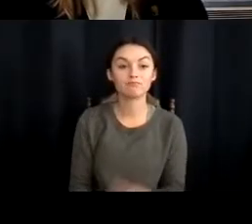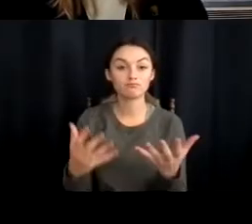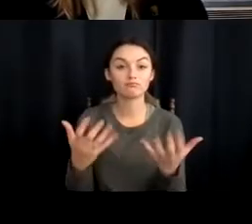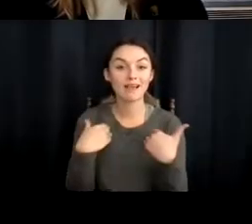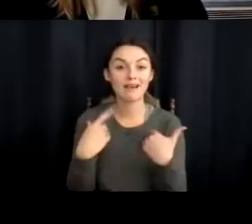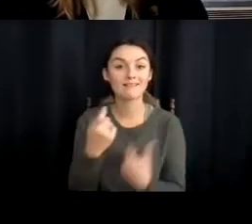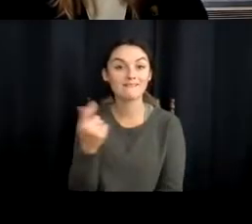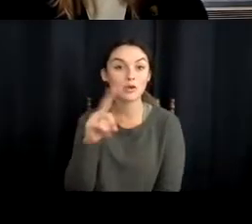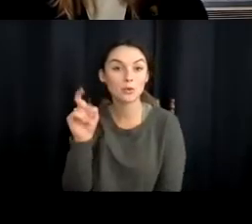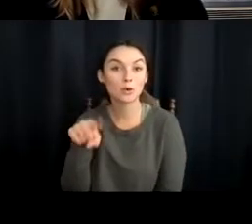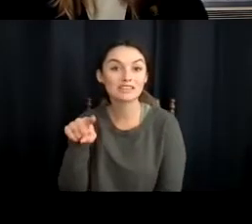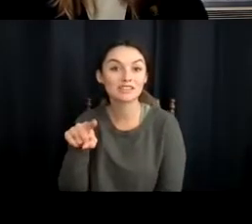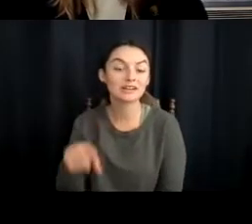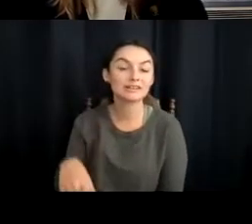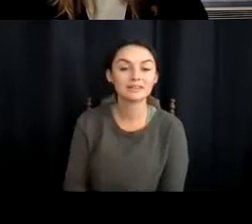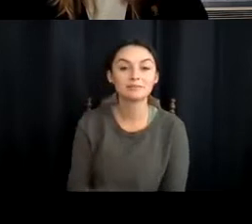I see Maddie's got a hand.